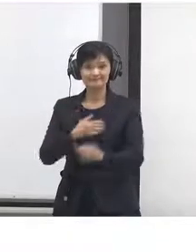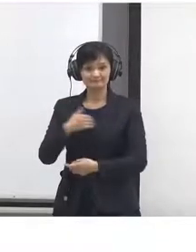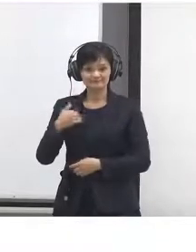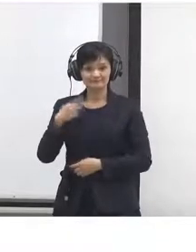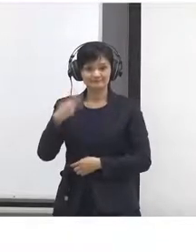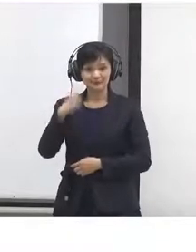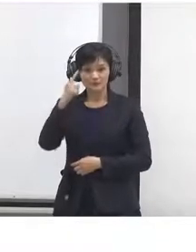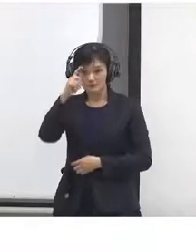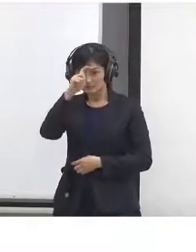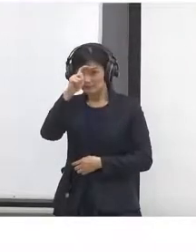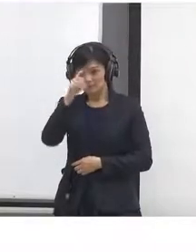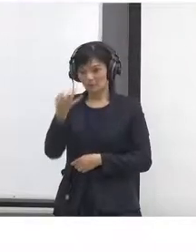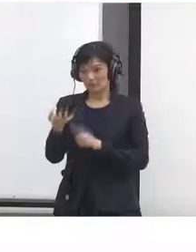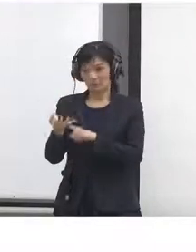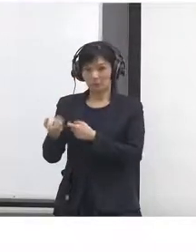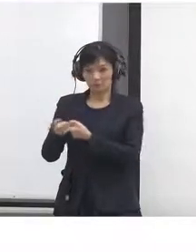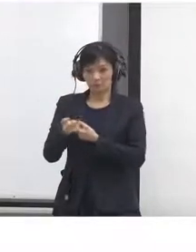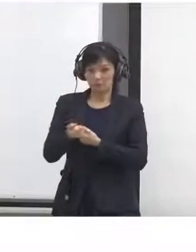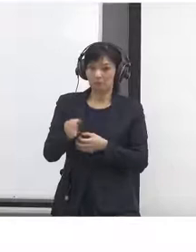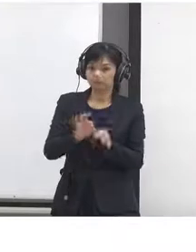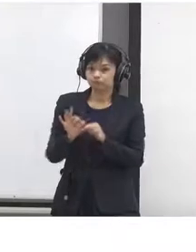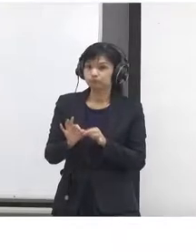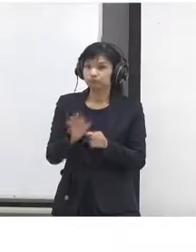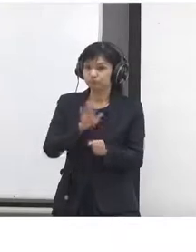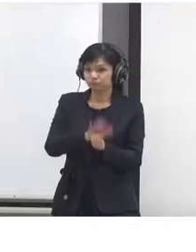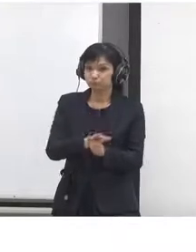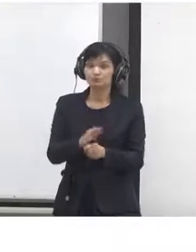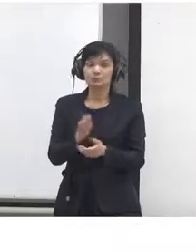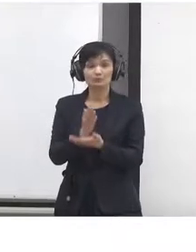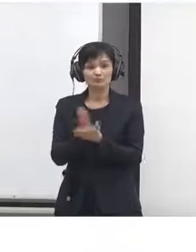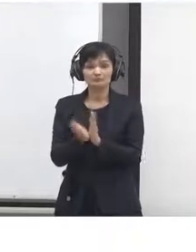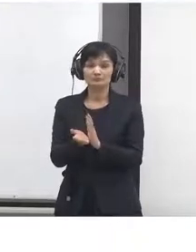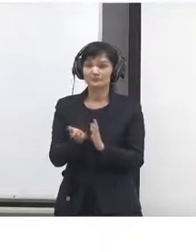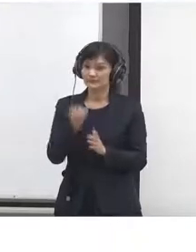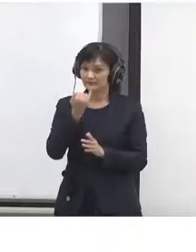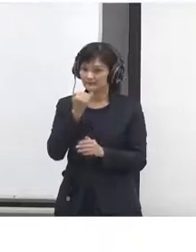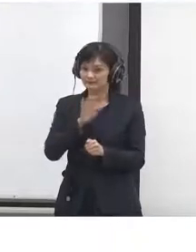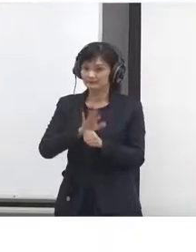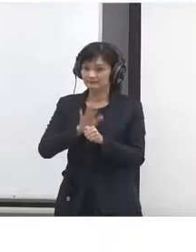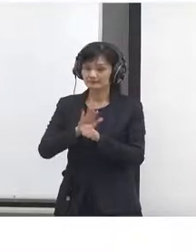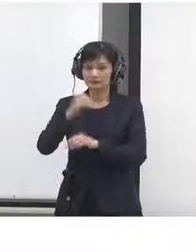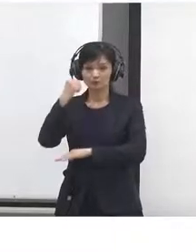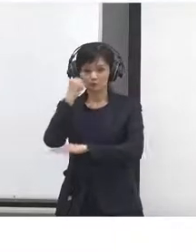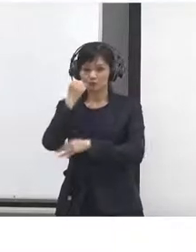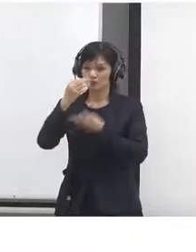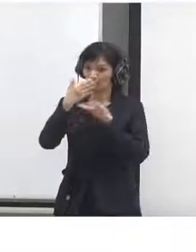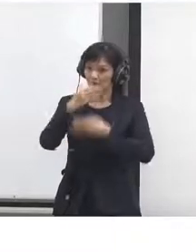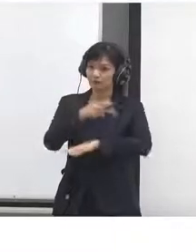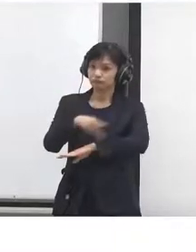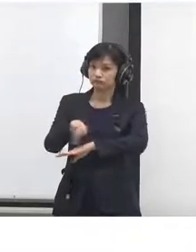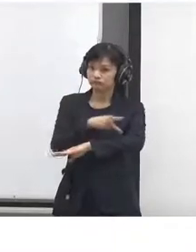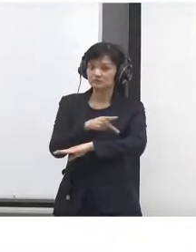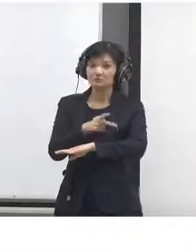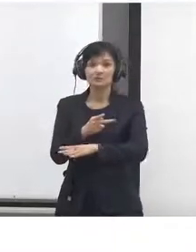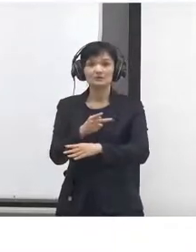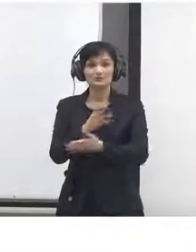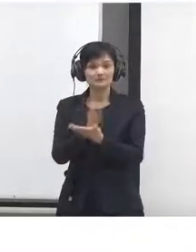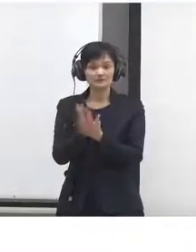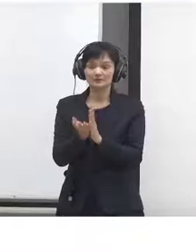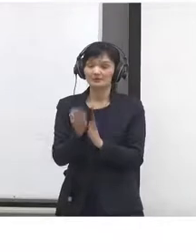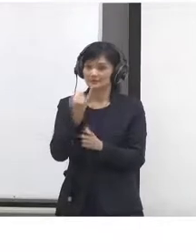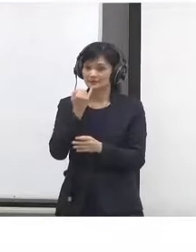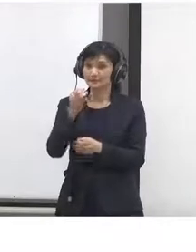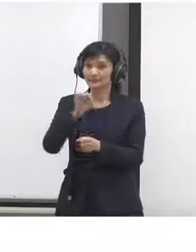them for traffic and accommodation and food for the participants.